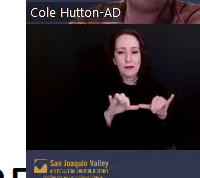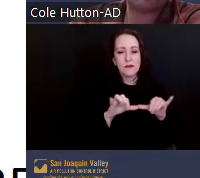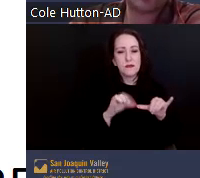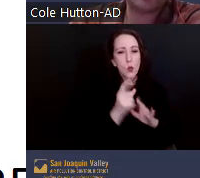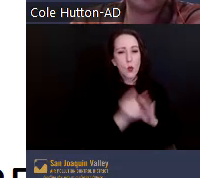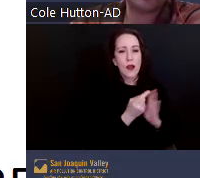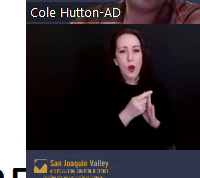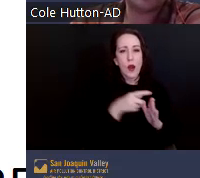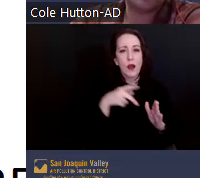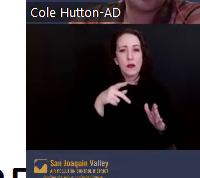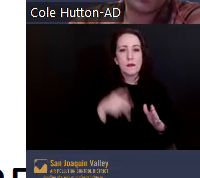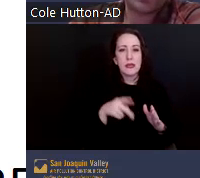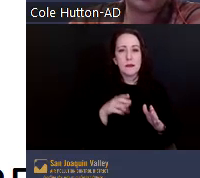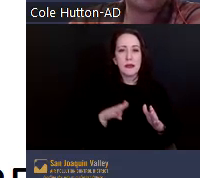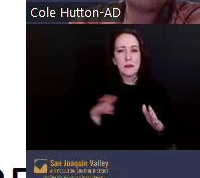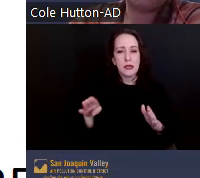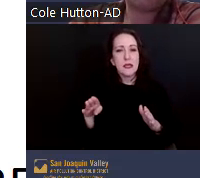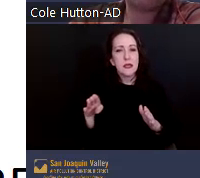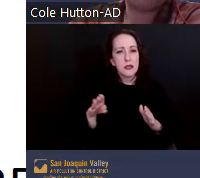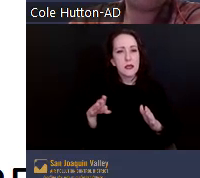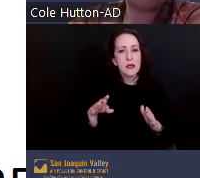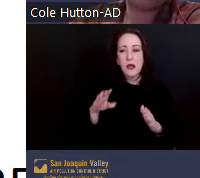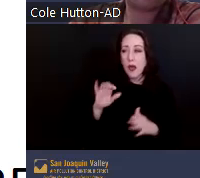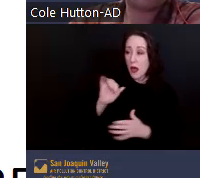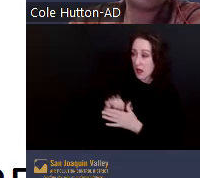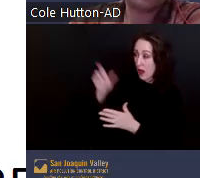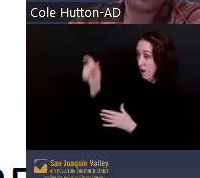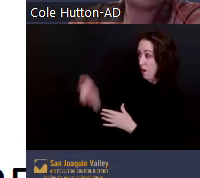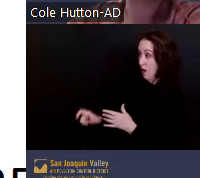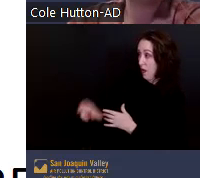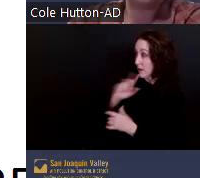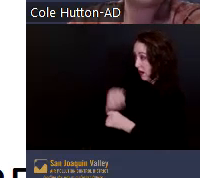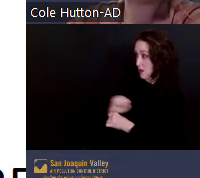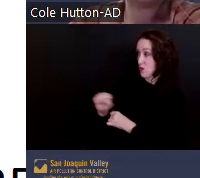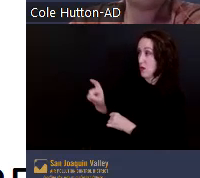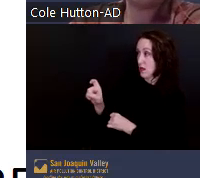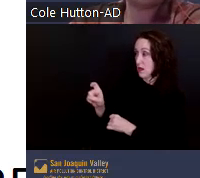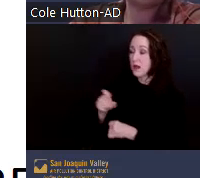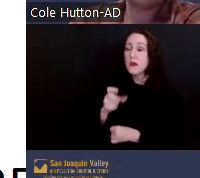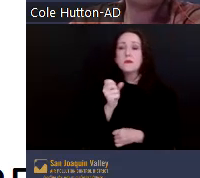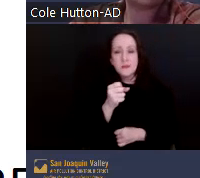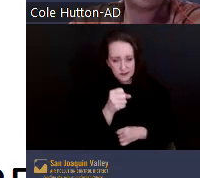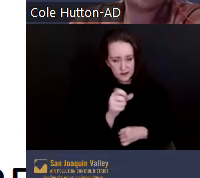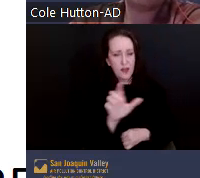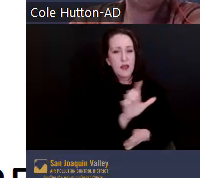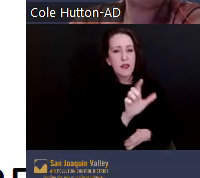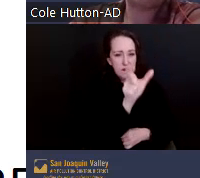hour PPB. Oh, so And- that column is the actual. Yes, so the column on the